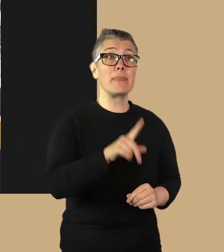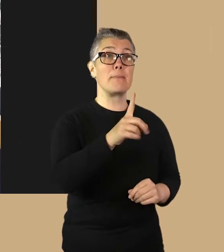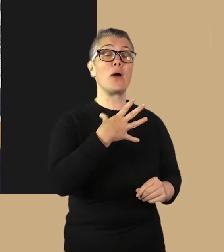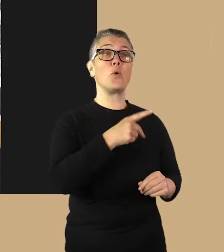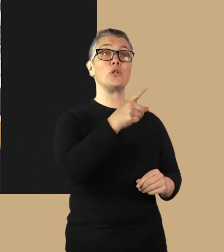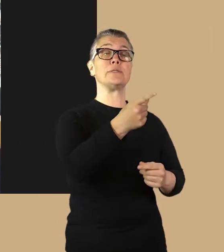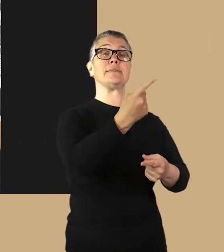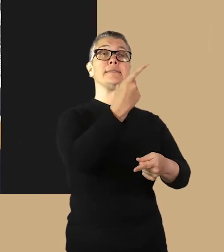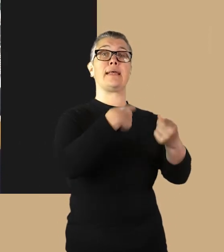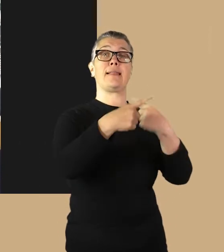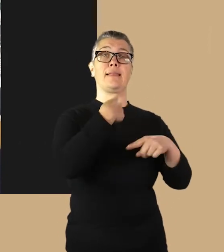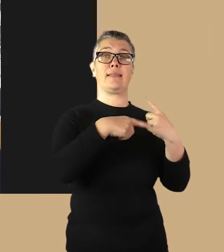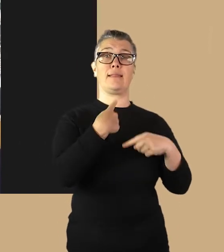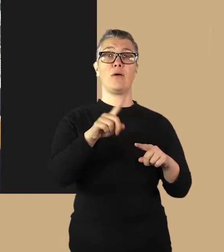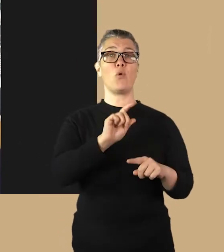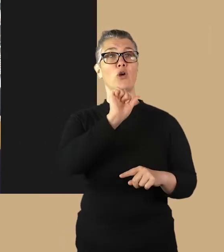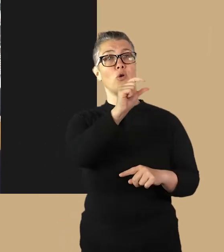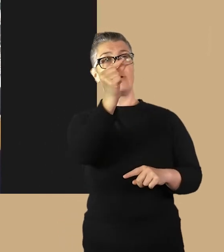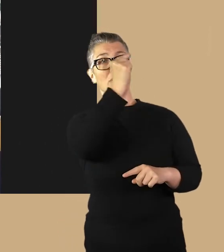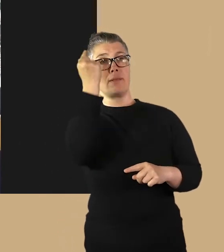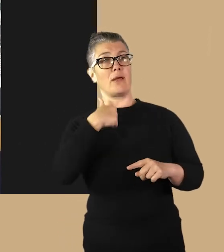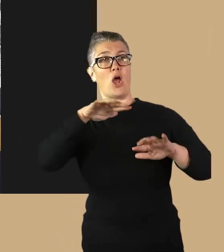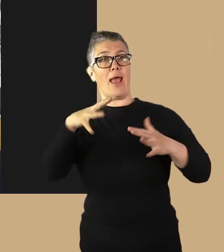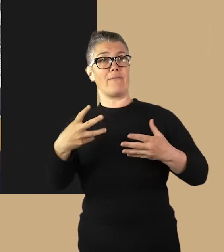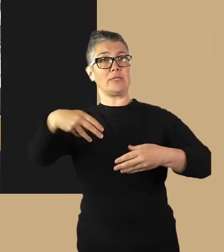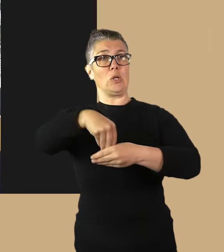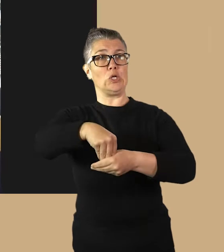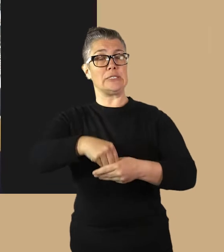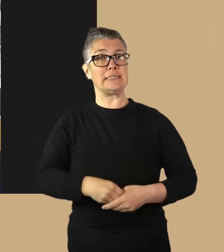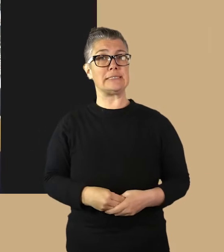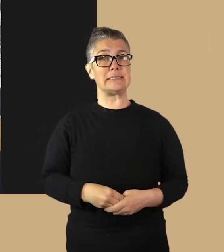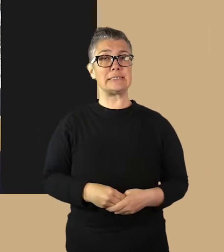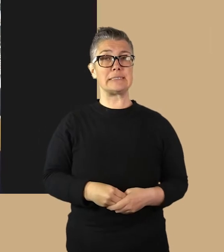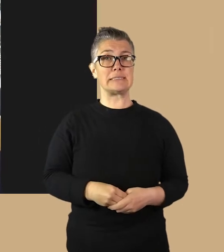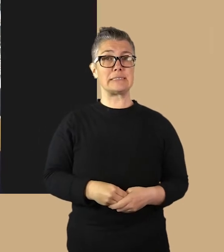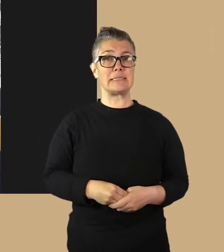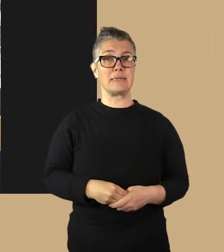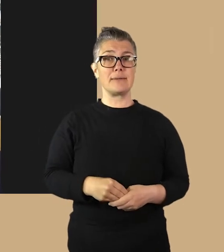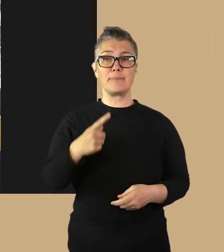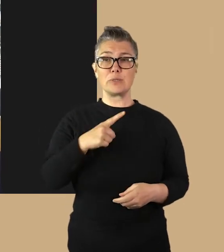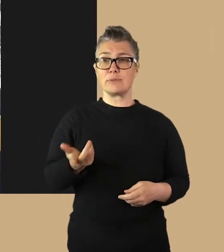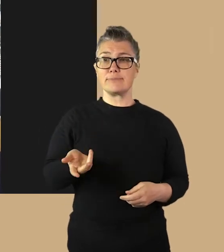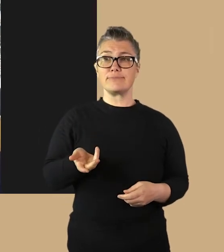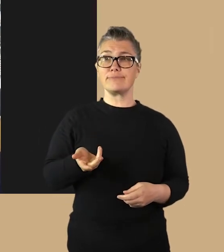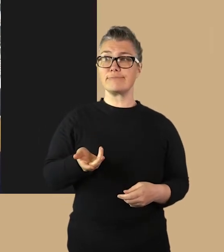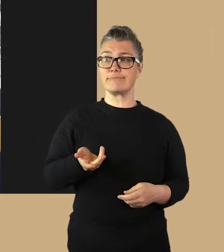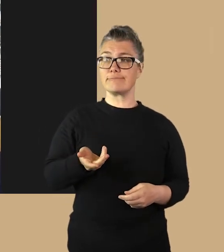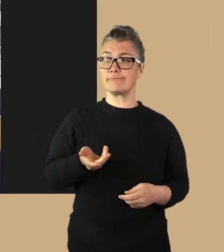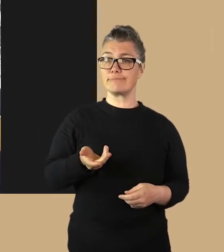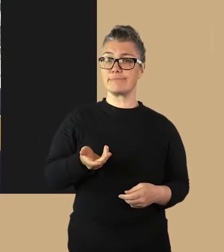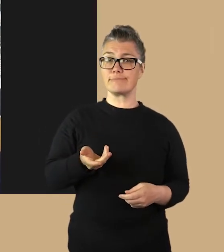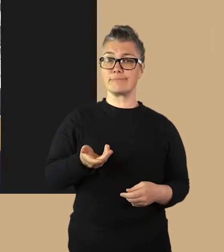you to sort of tell me what you were expecting that I haven't included. Like, because I